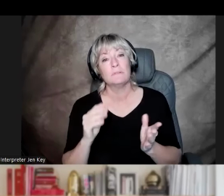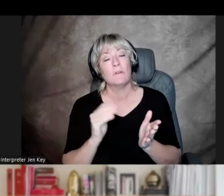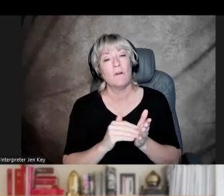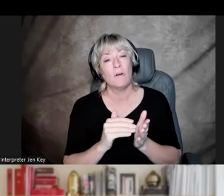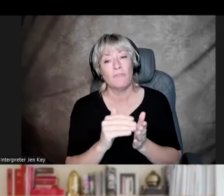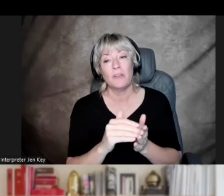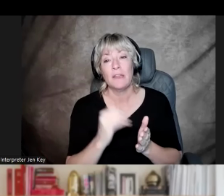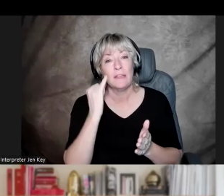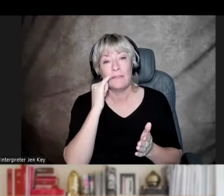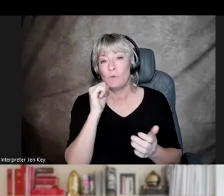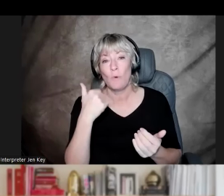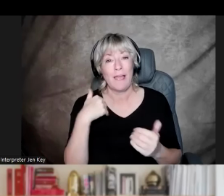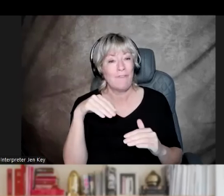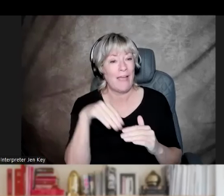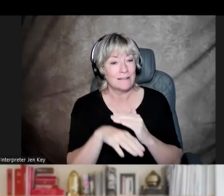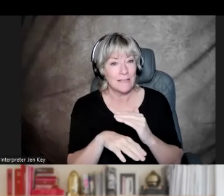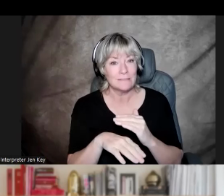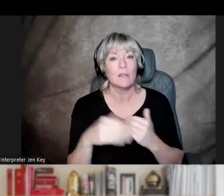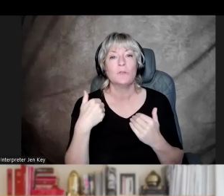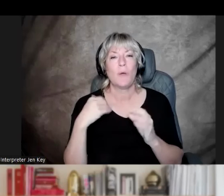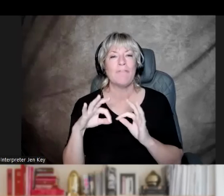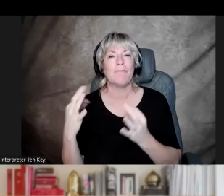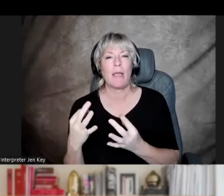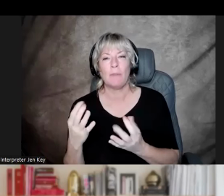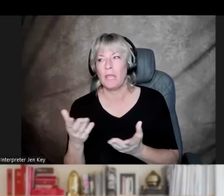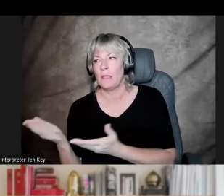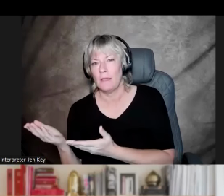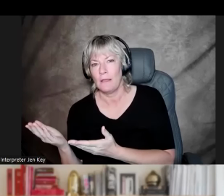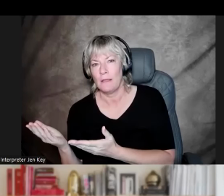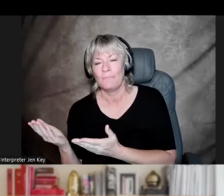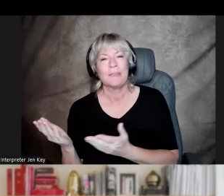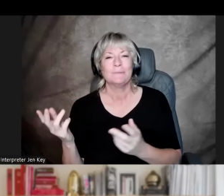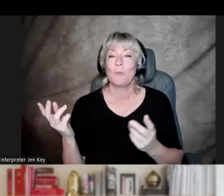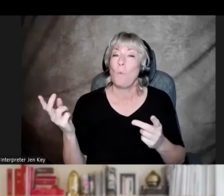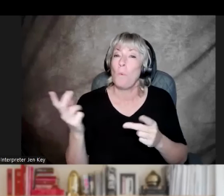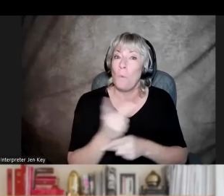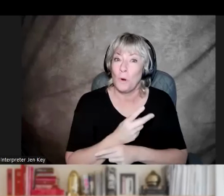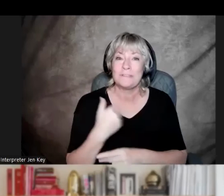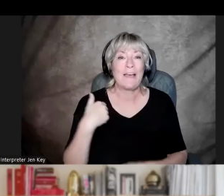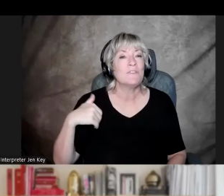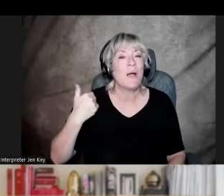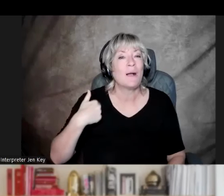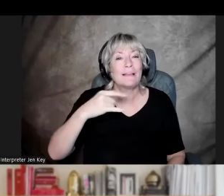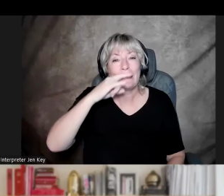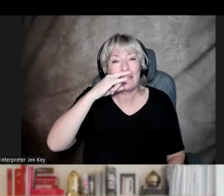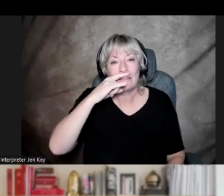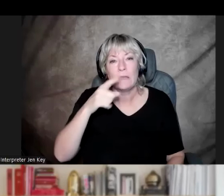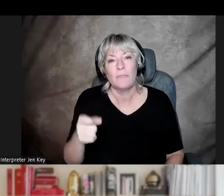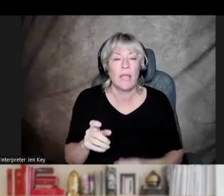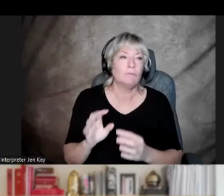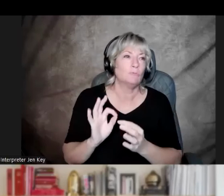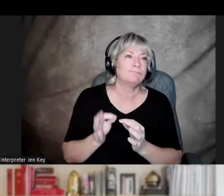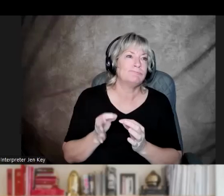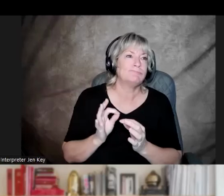if you don't have access to it, you do have these family members. So worst case scenario, we have young children who are now translating, or should I